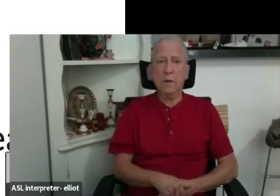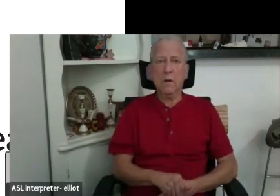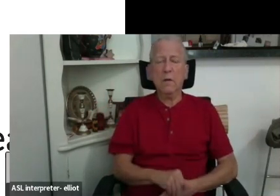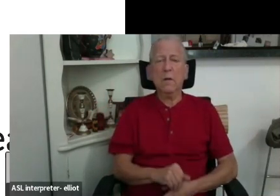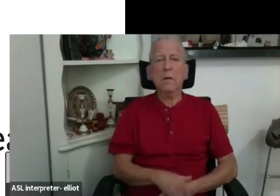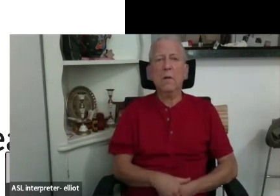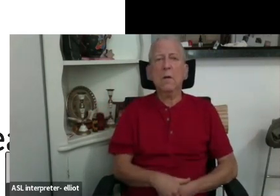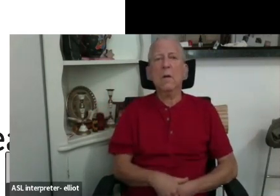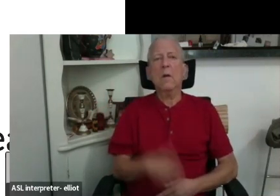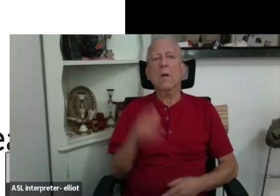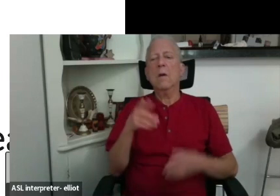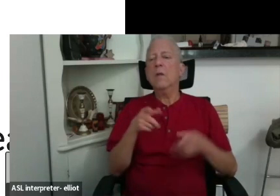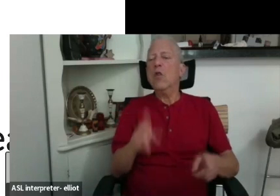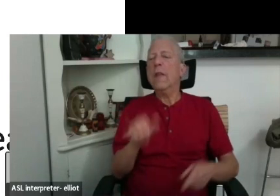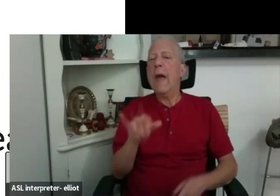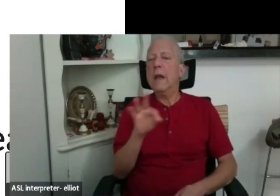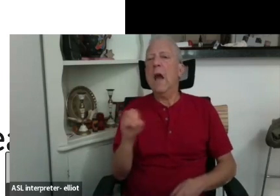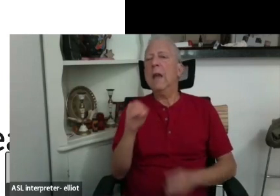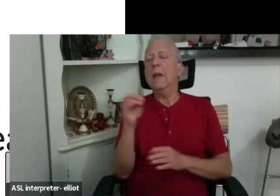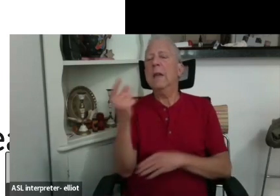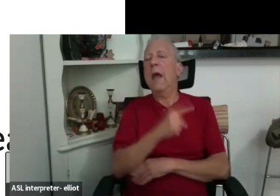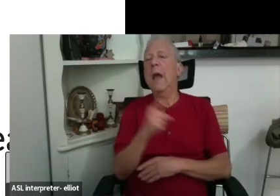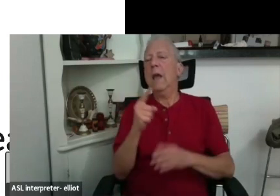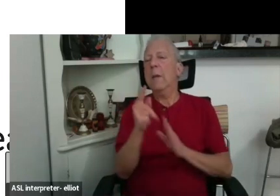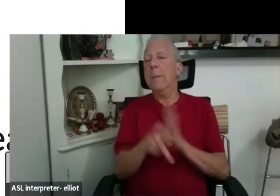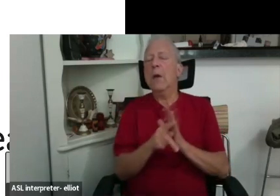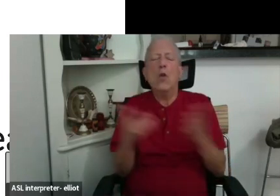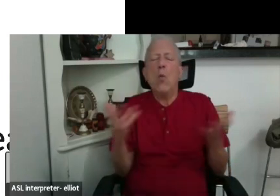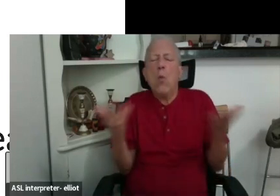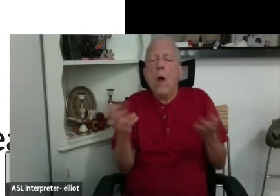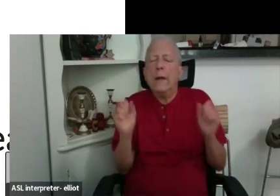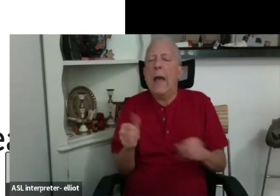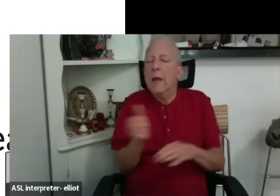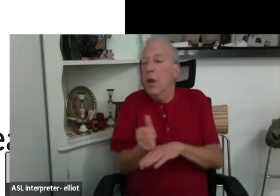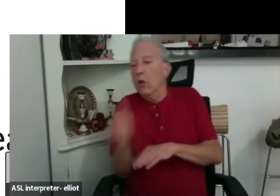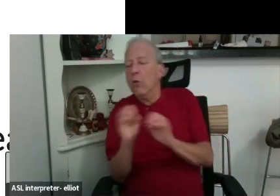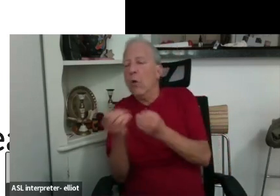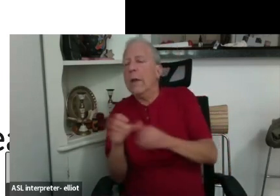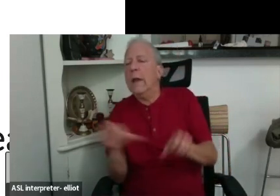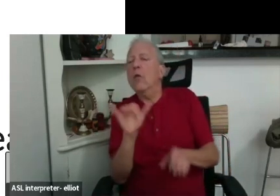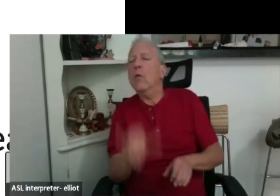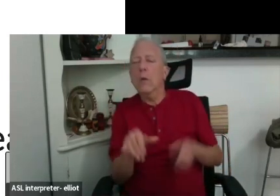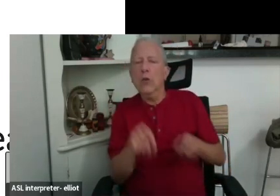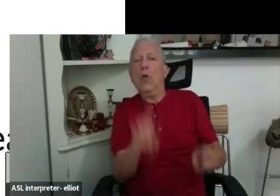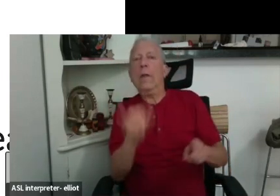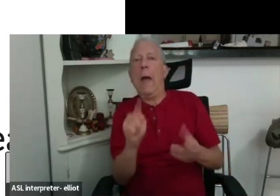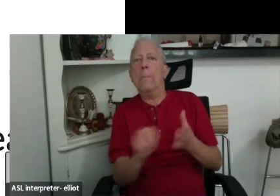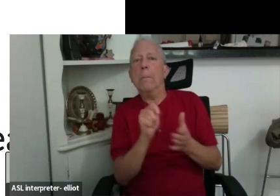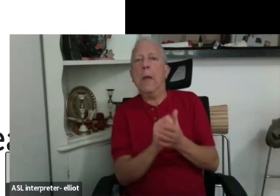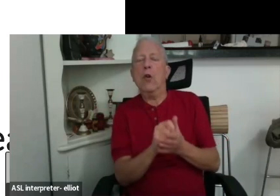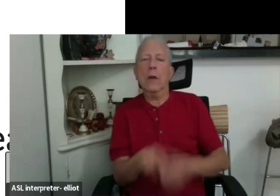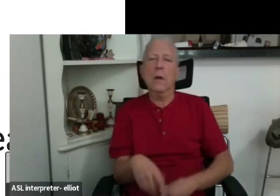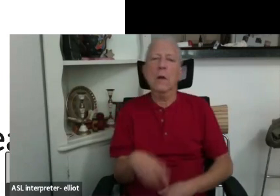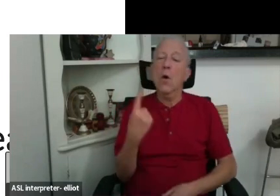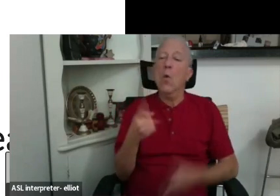between the 90-day period? What can the accused organization do during that time period? So one way is